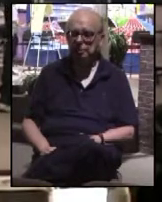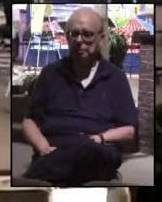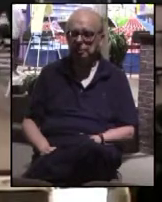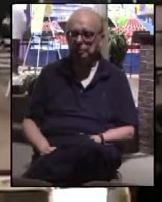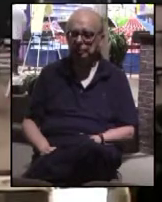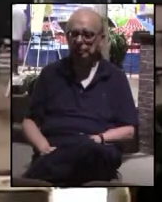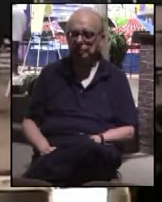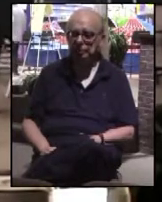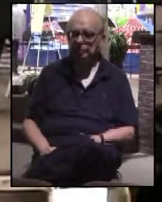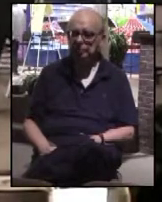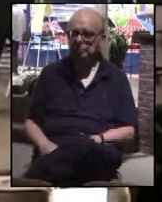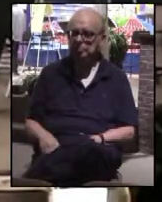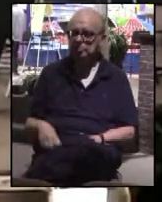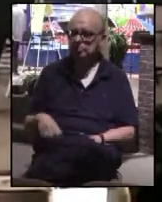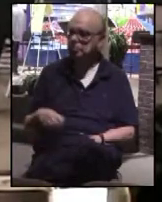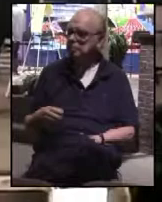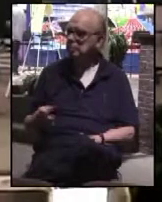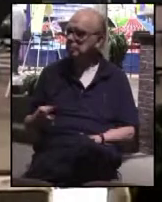What was yours, John?